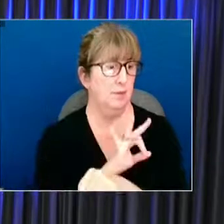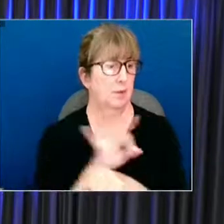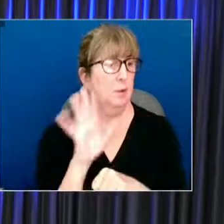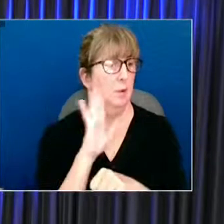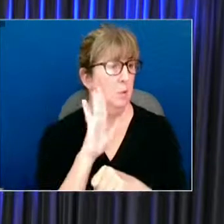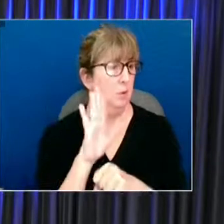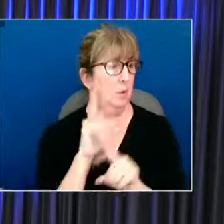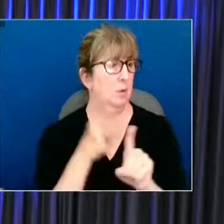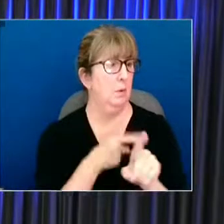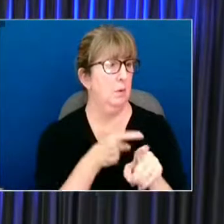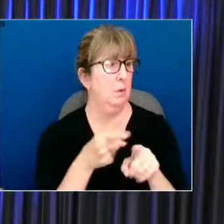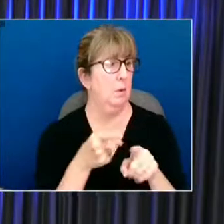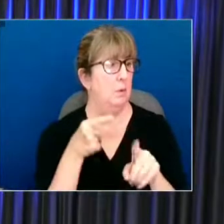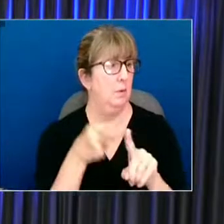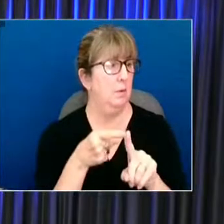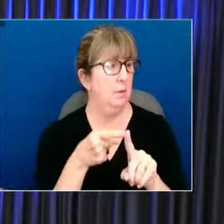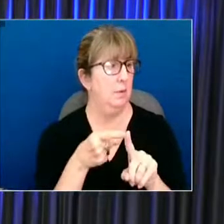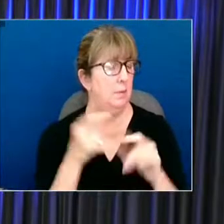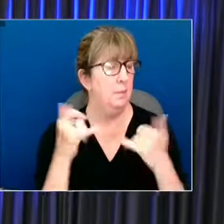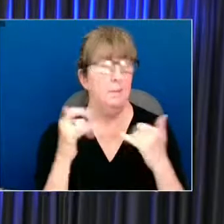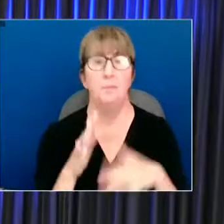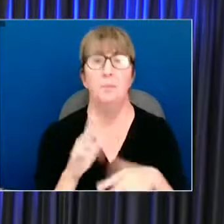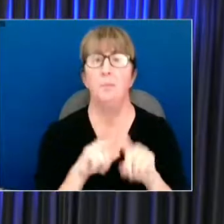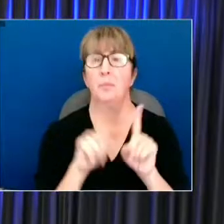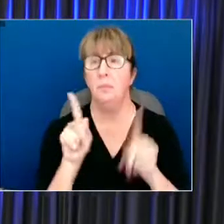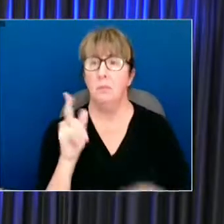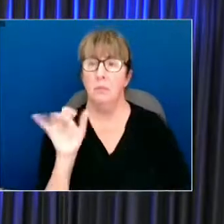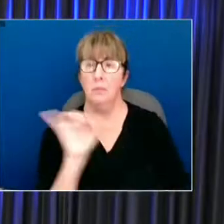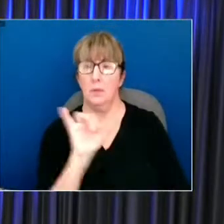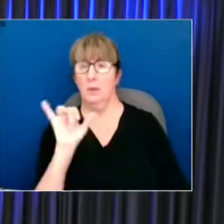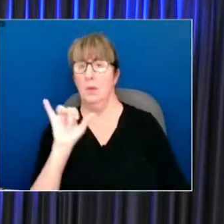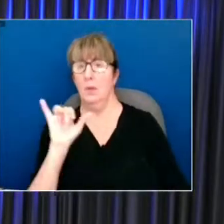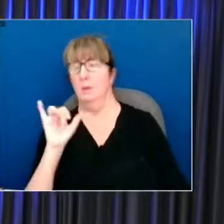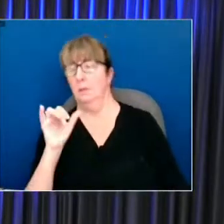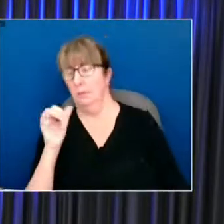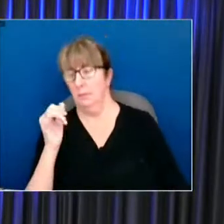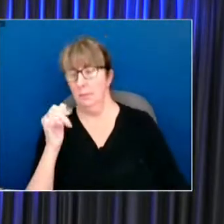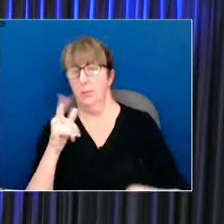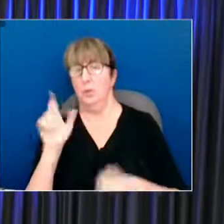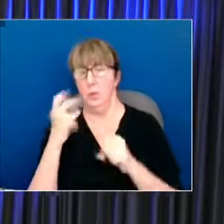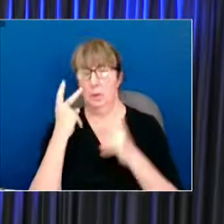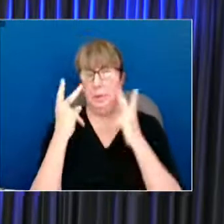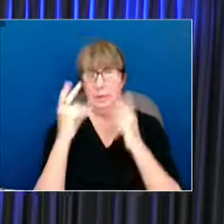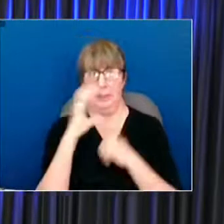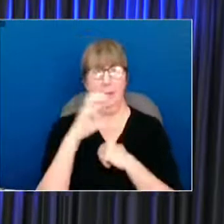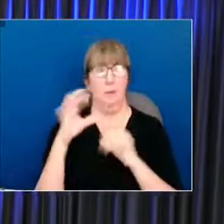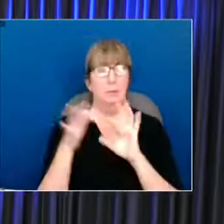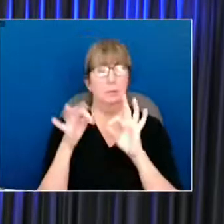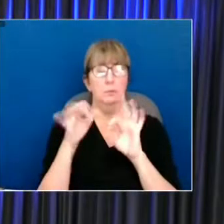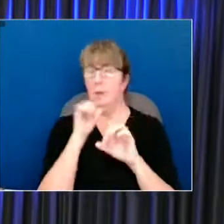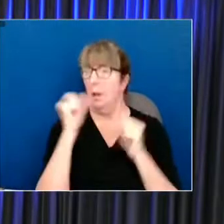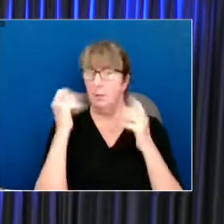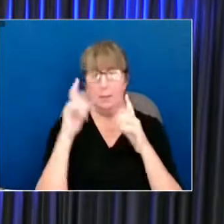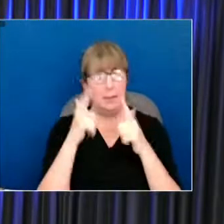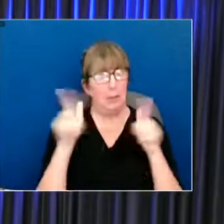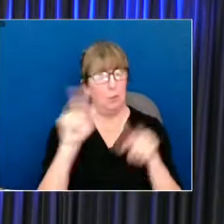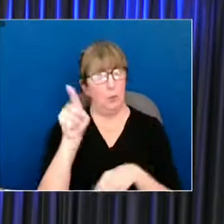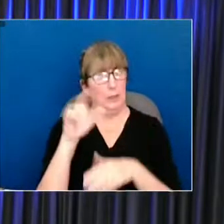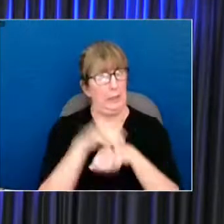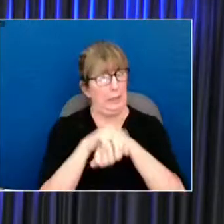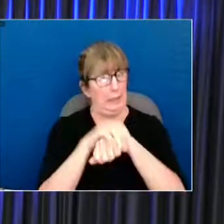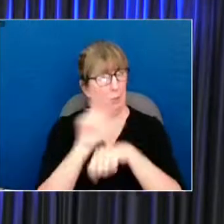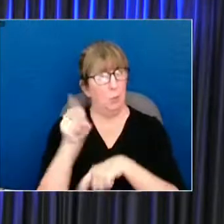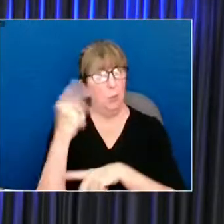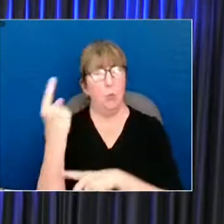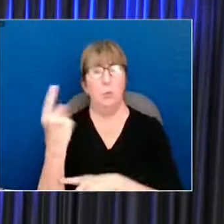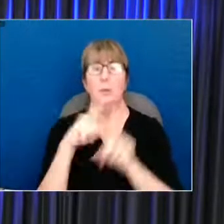Granicus player. But, you know, just like the Granicus player, you'll be able to see captions, not in multi-language, only in English, but